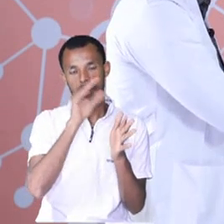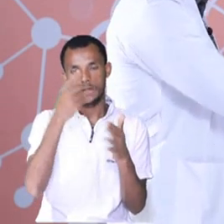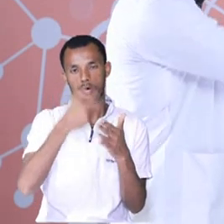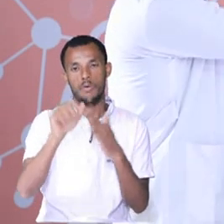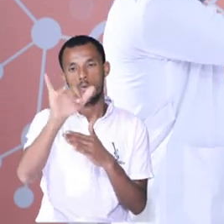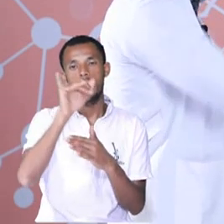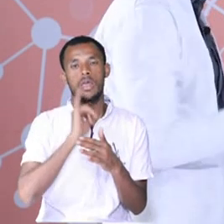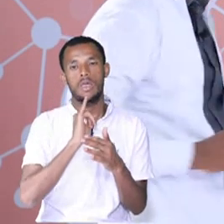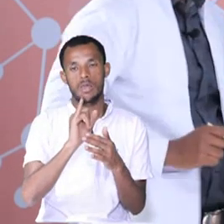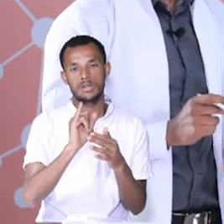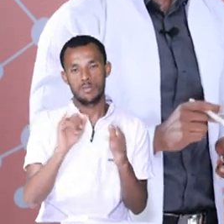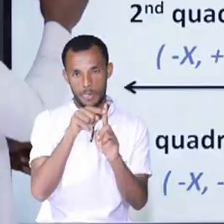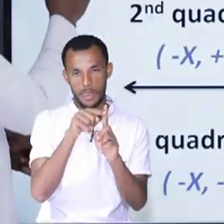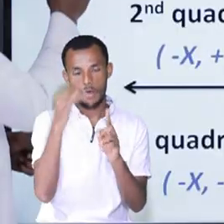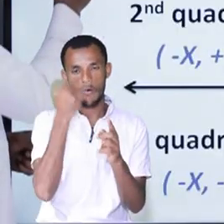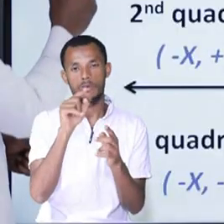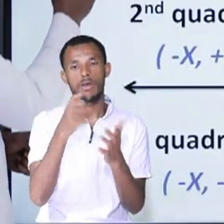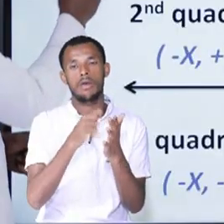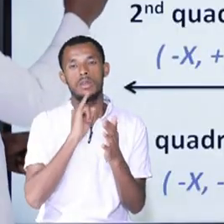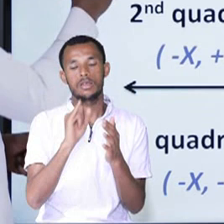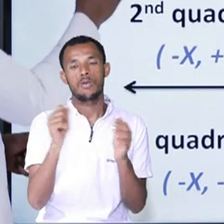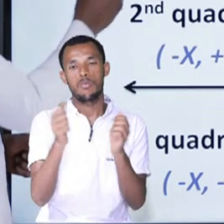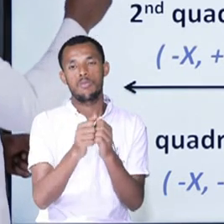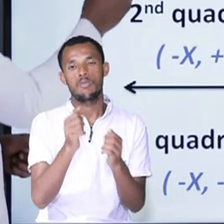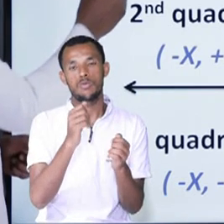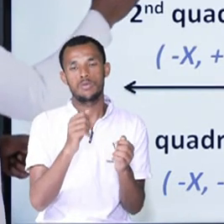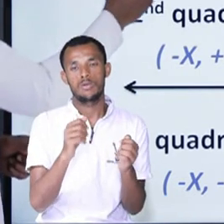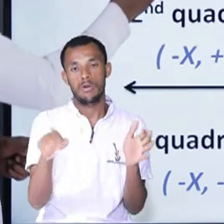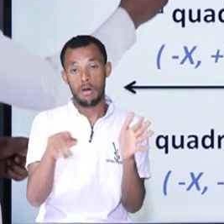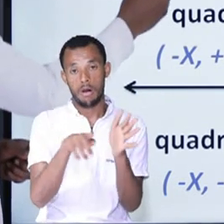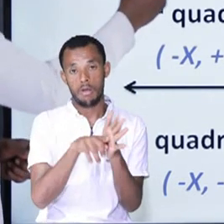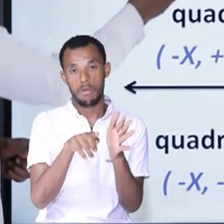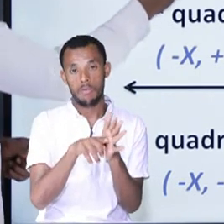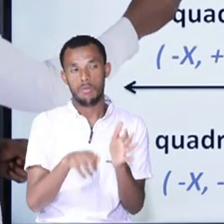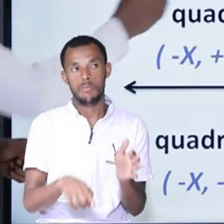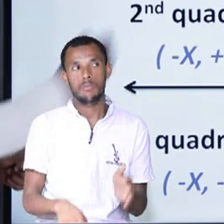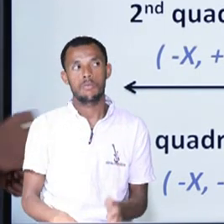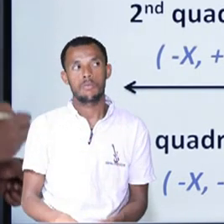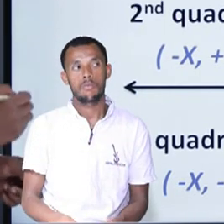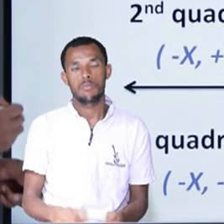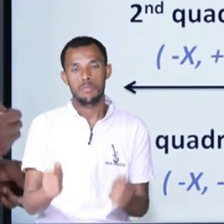the value of y is positive. If it is both are negative,